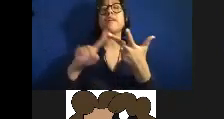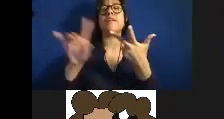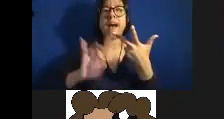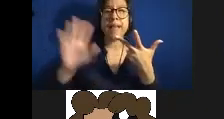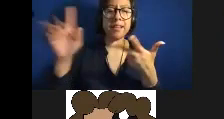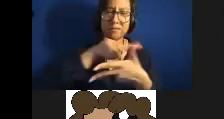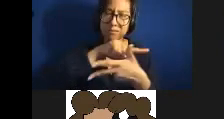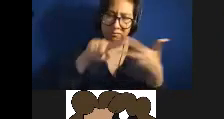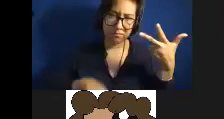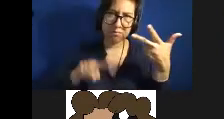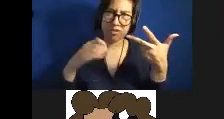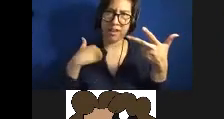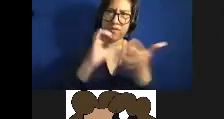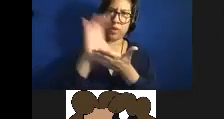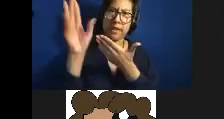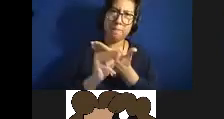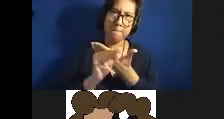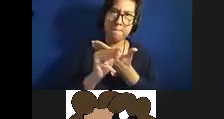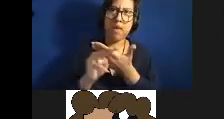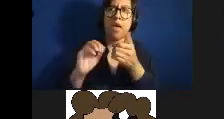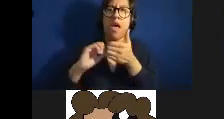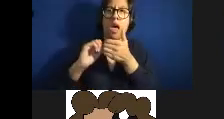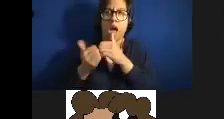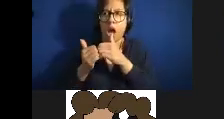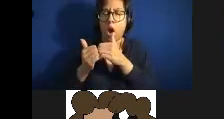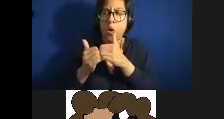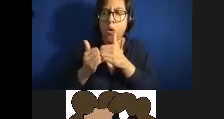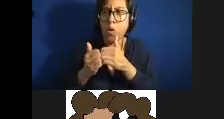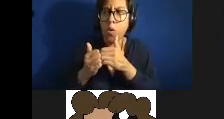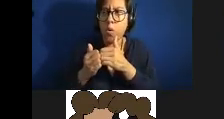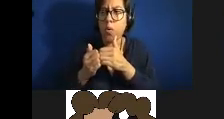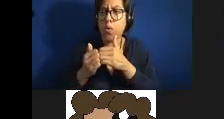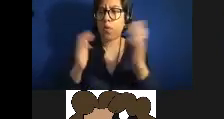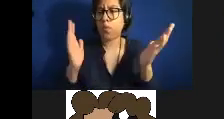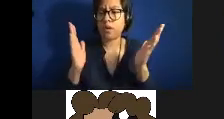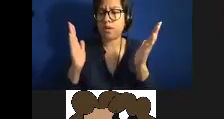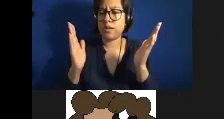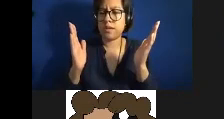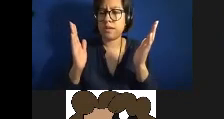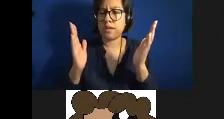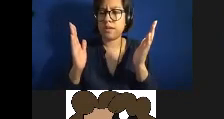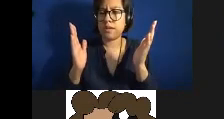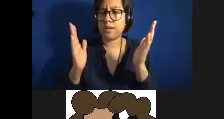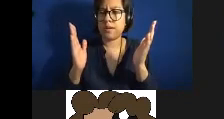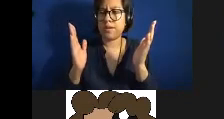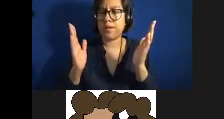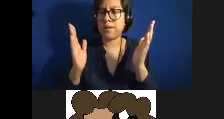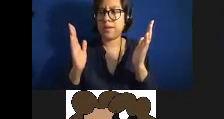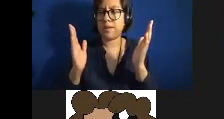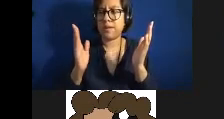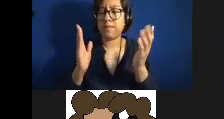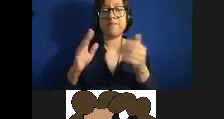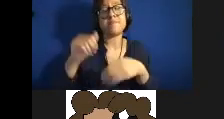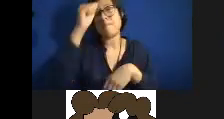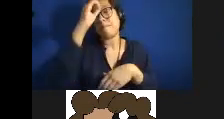right? And how do you decenter, right, like how do you decenter men in that, in